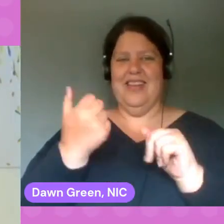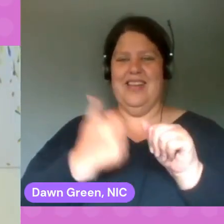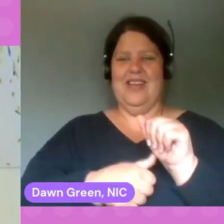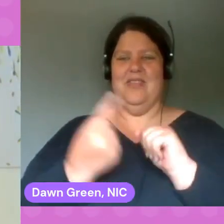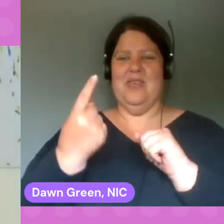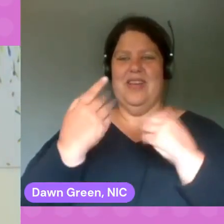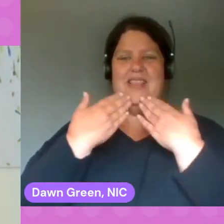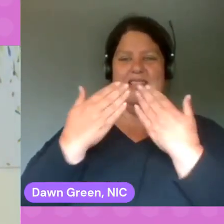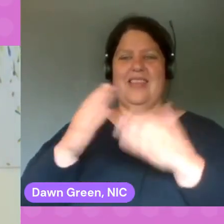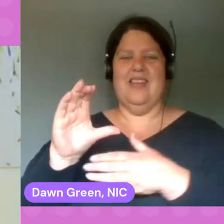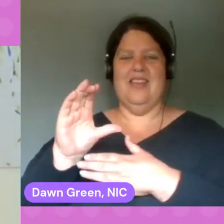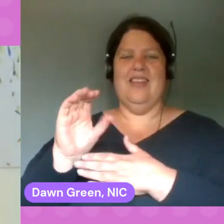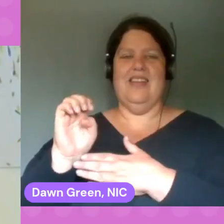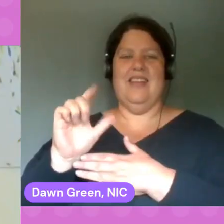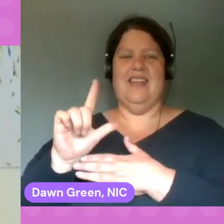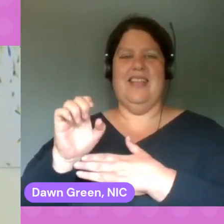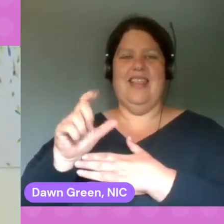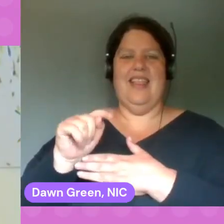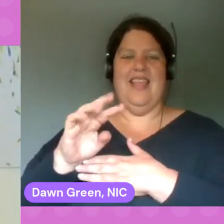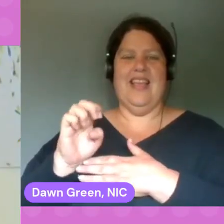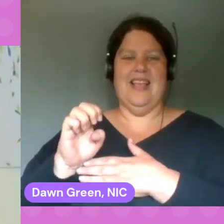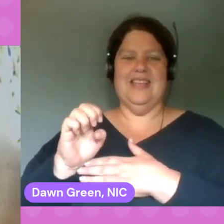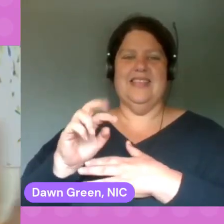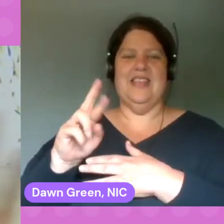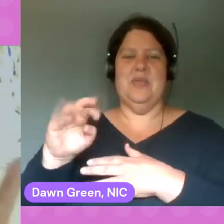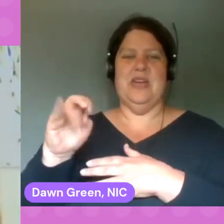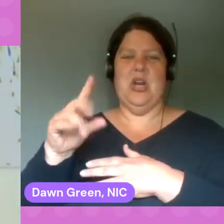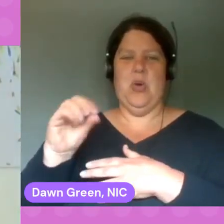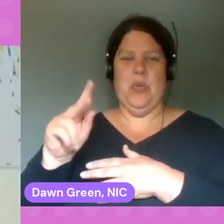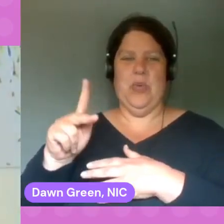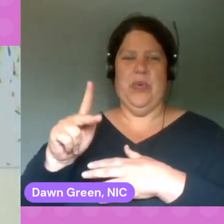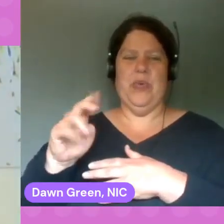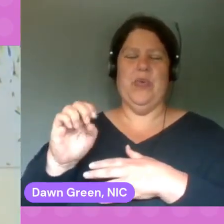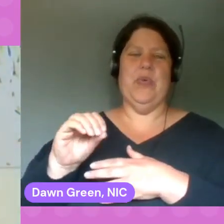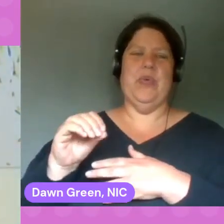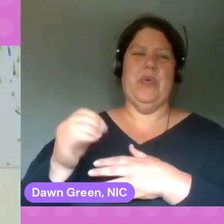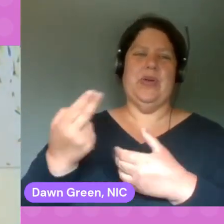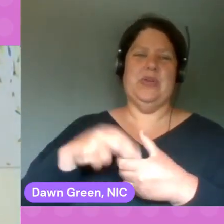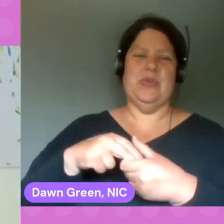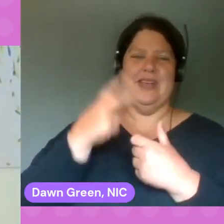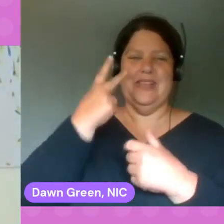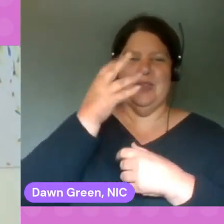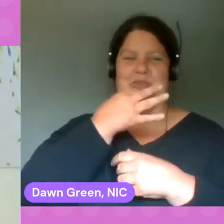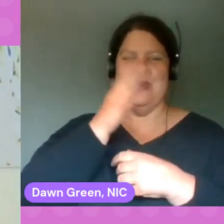Thanks to Celeste and Ryoko for joining. Thanks for everyone for building, and we'll see you soon. Bye-bye.